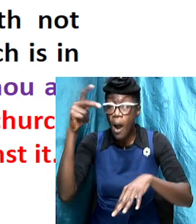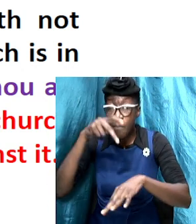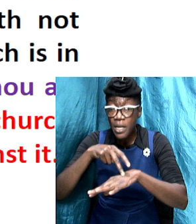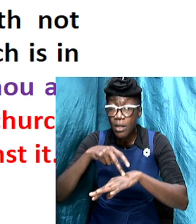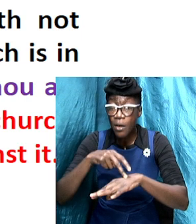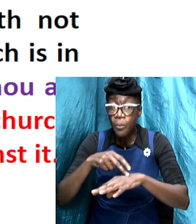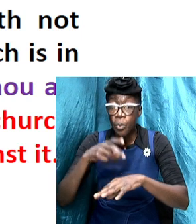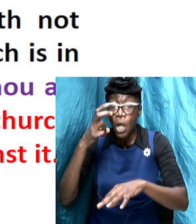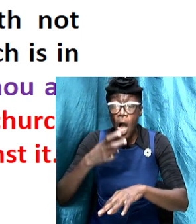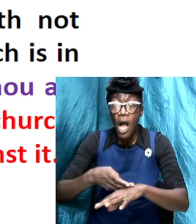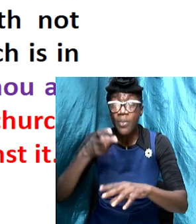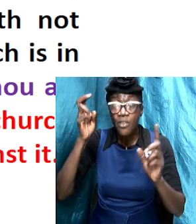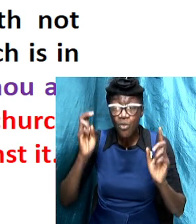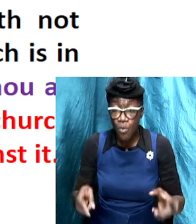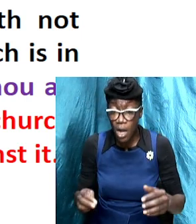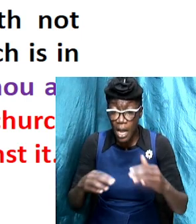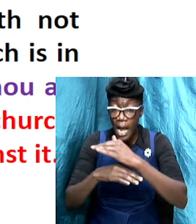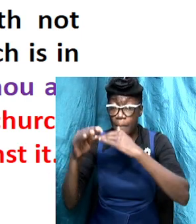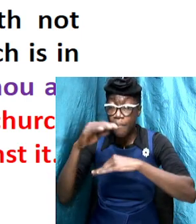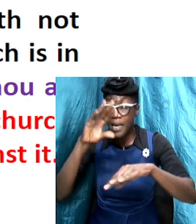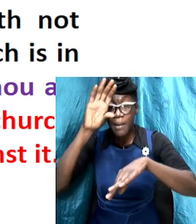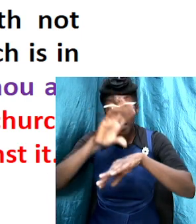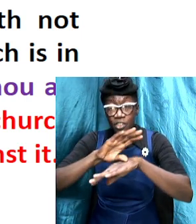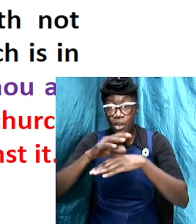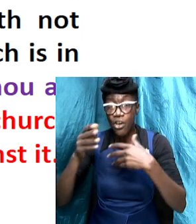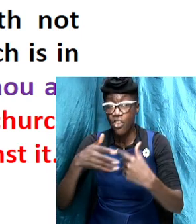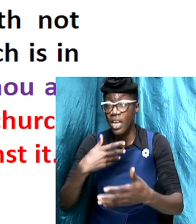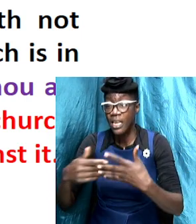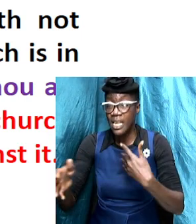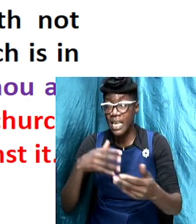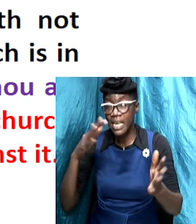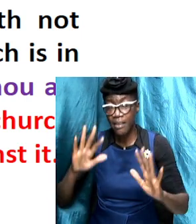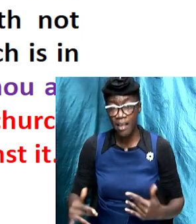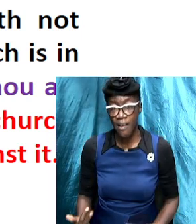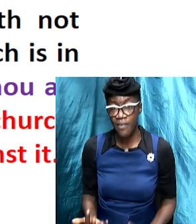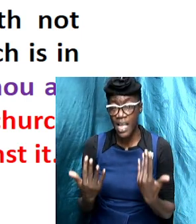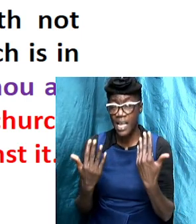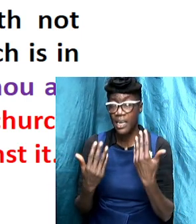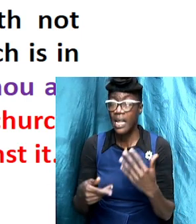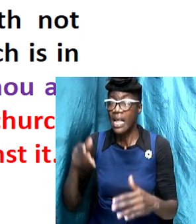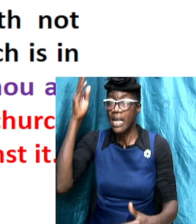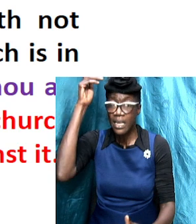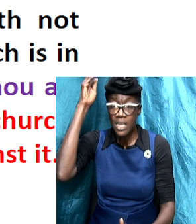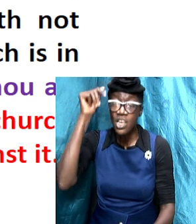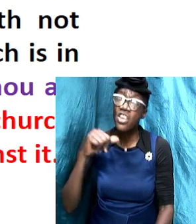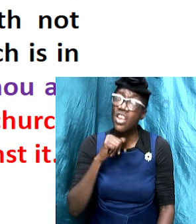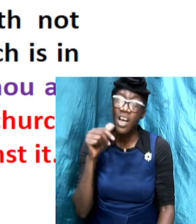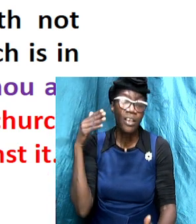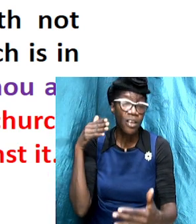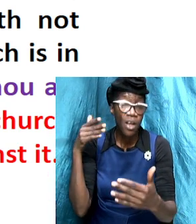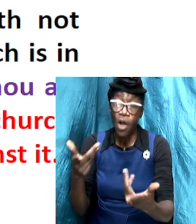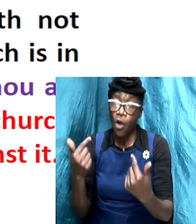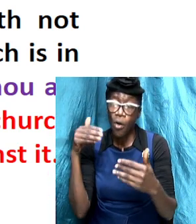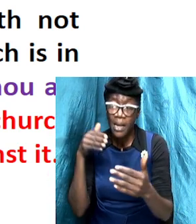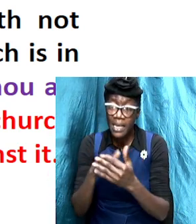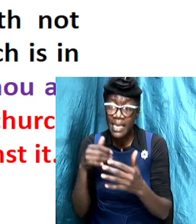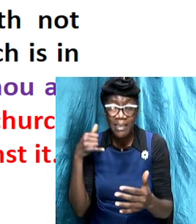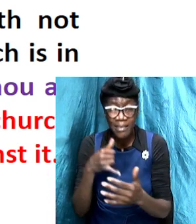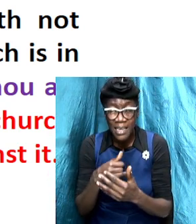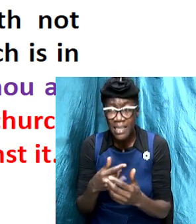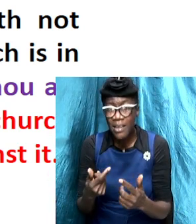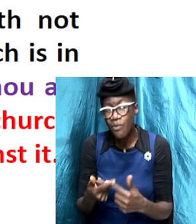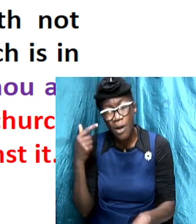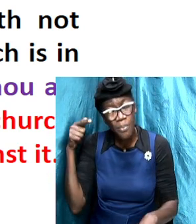build my church, and the gates of hell shall not prevail against it. So from